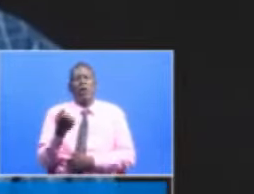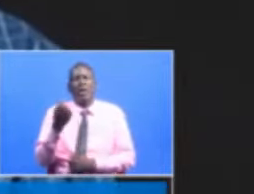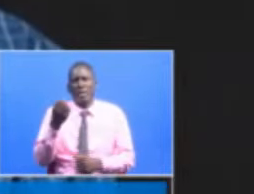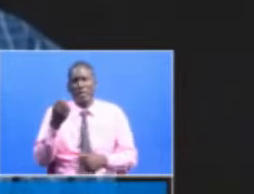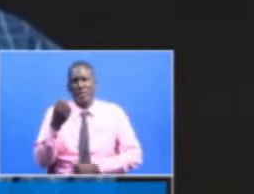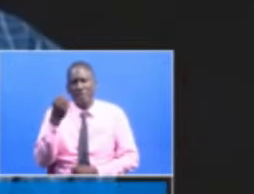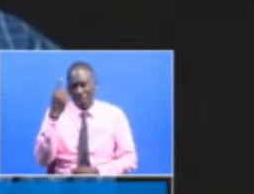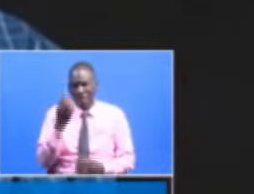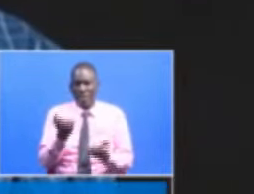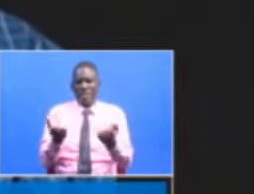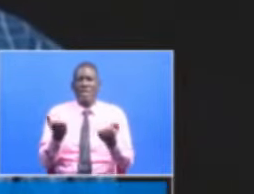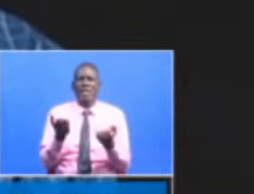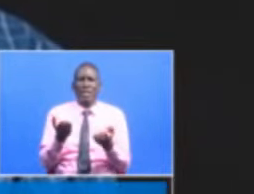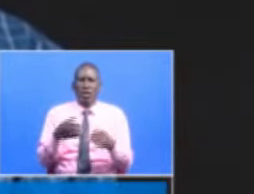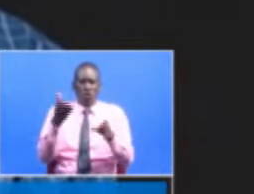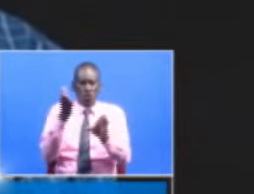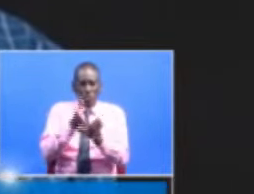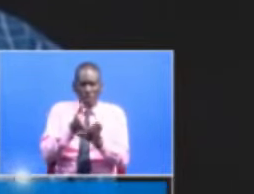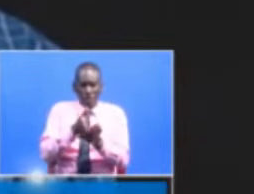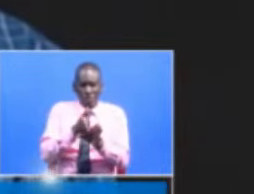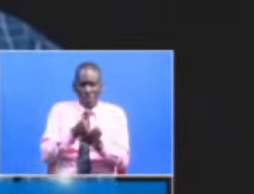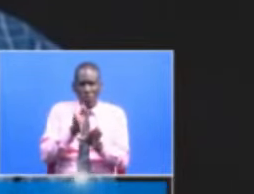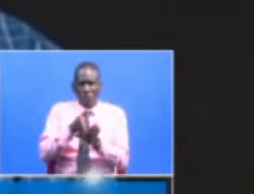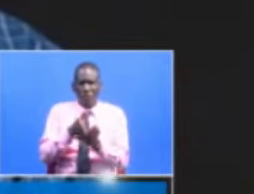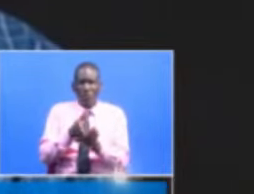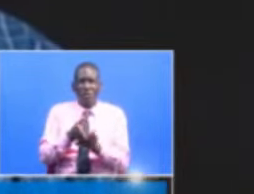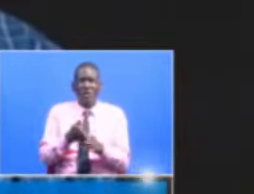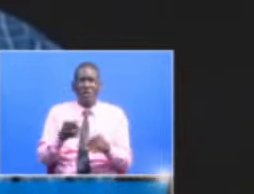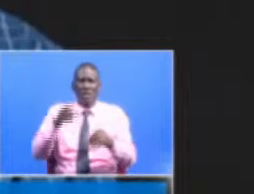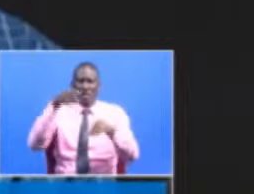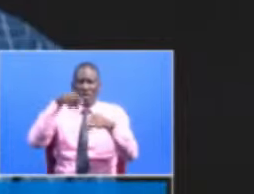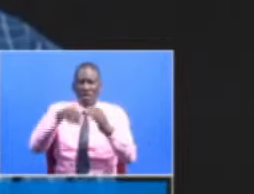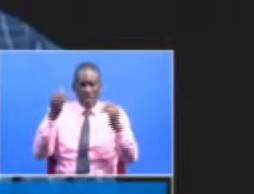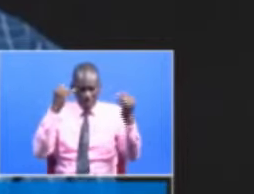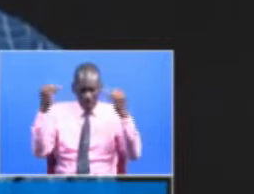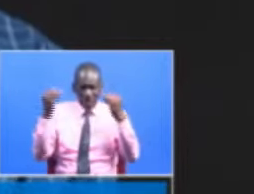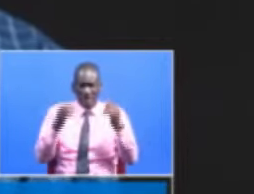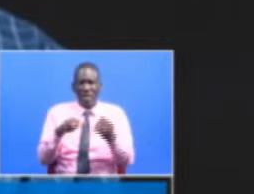need to participate in initiatives that